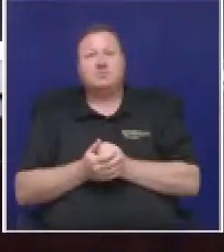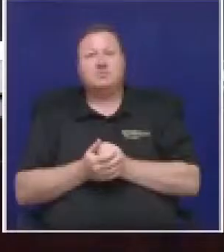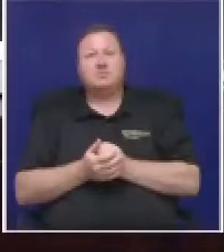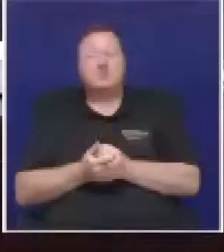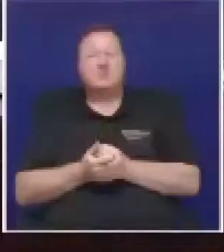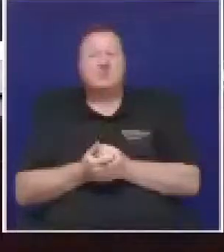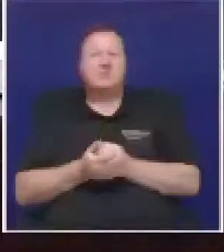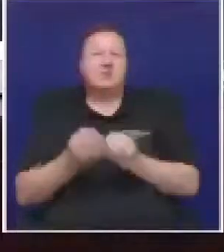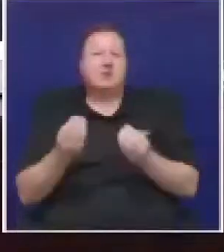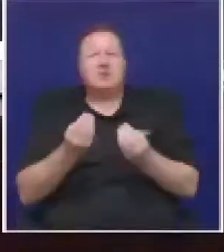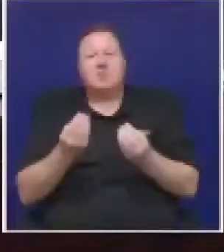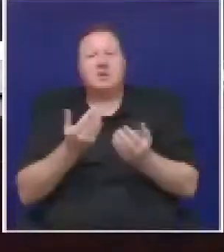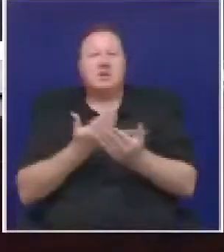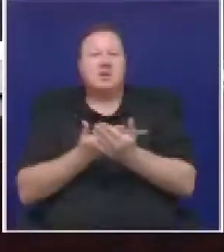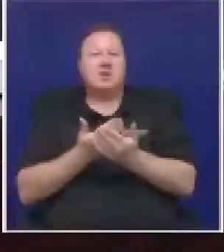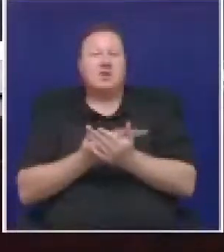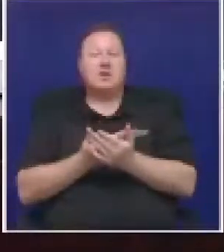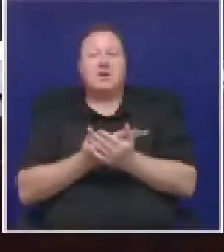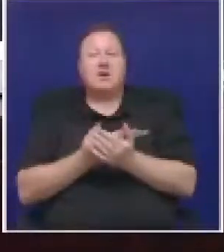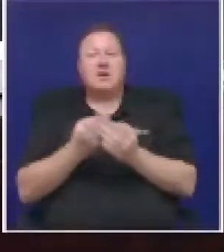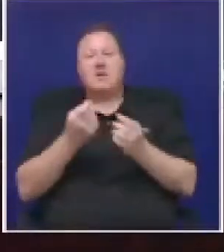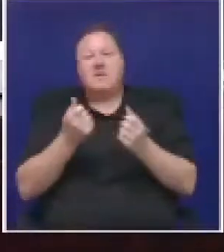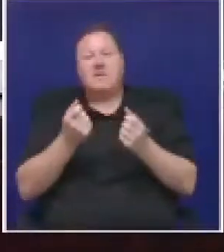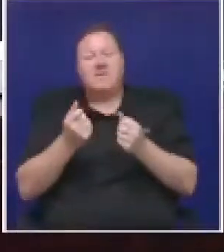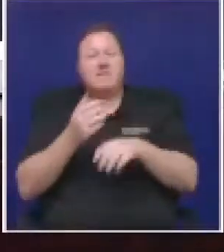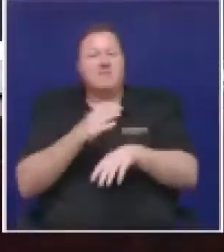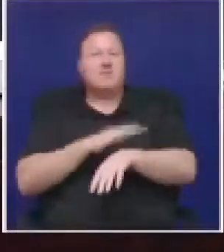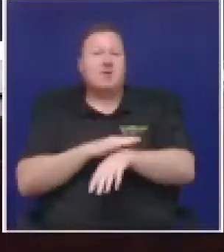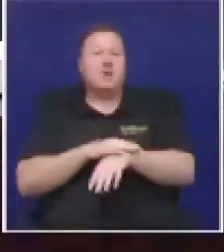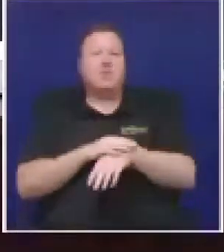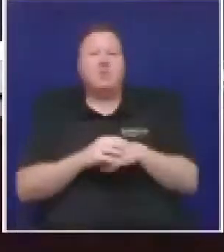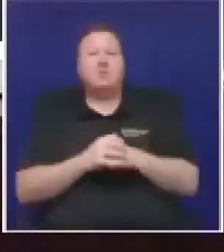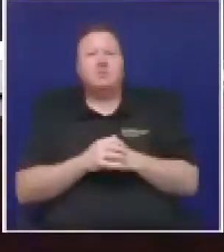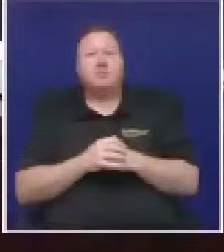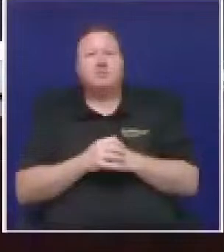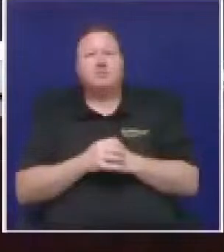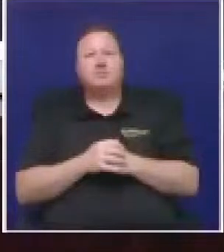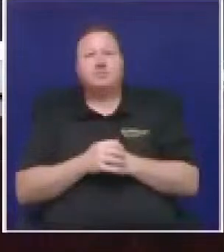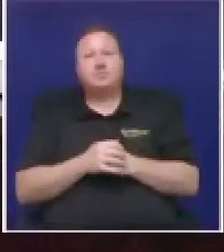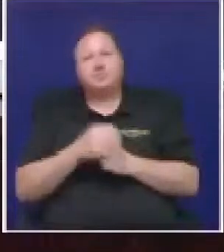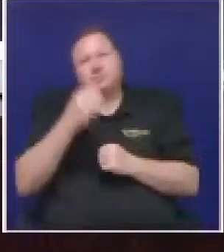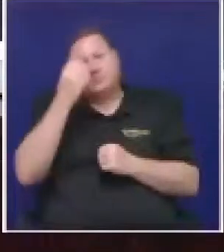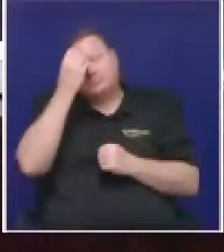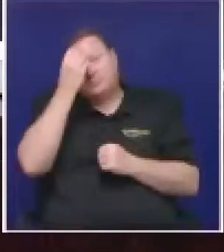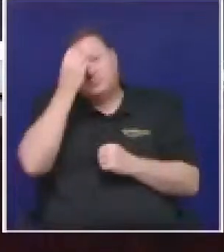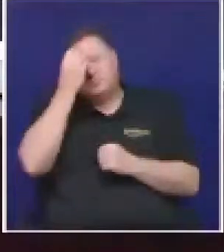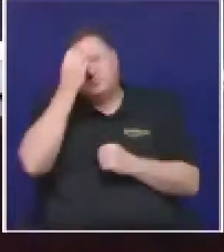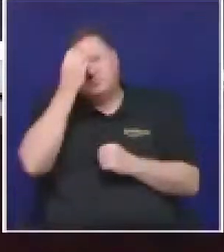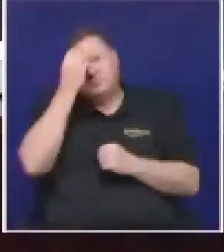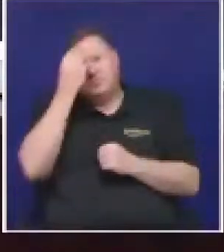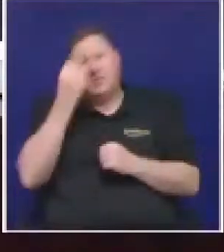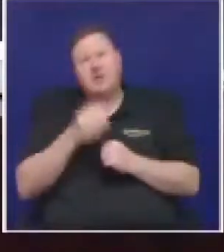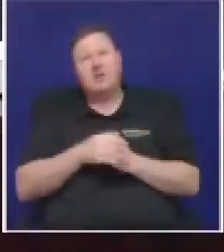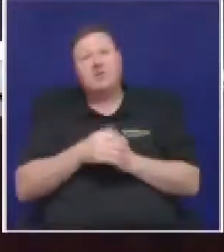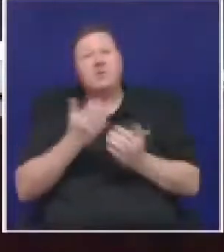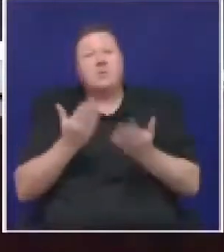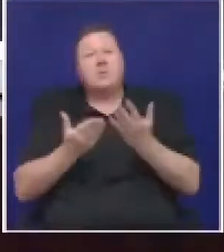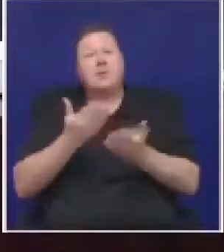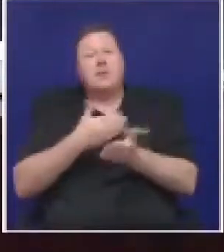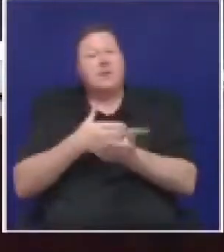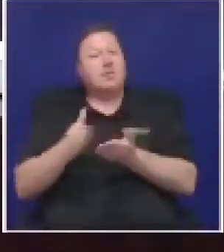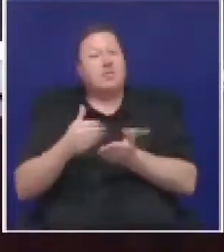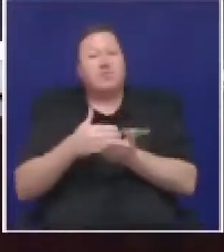that might take us a bit of time to get rid of. We may not get rid of it completely,